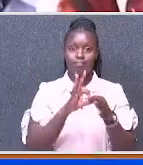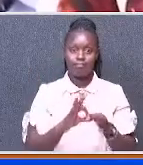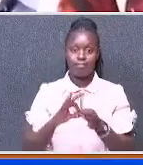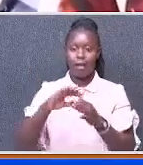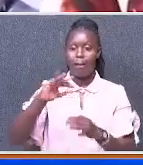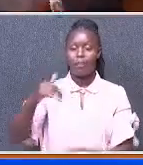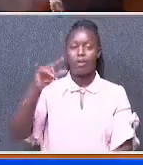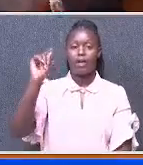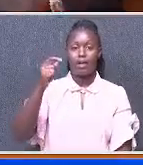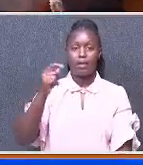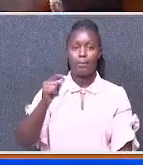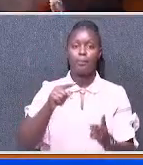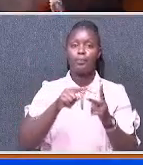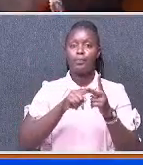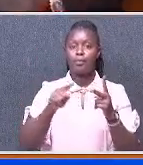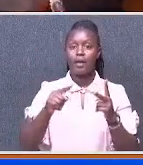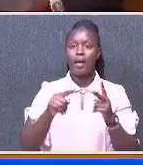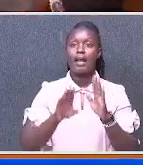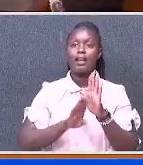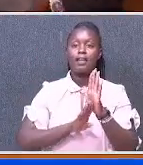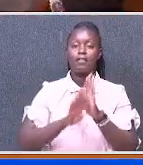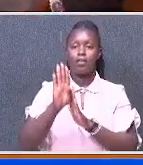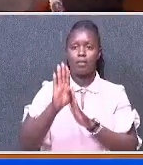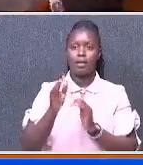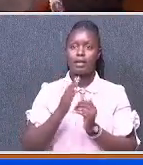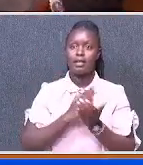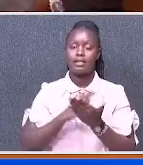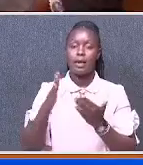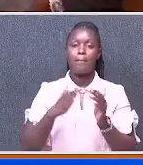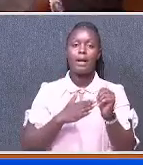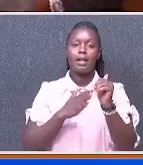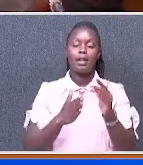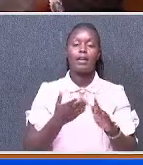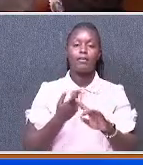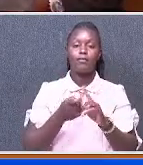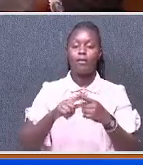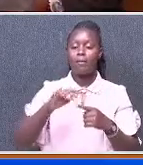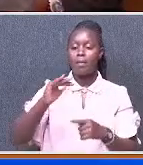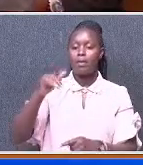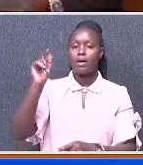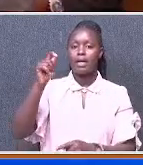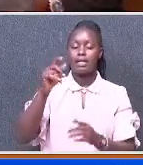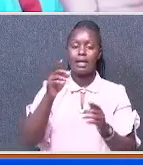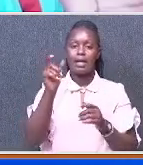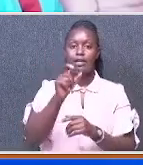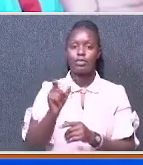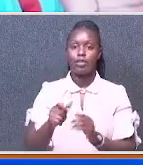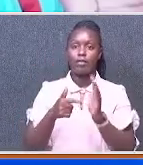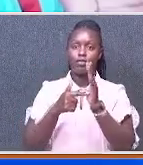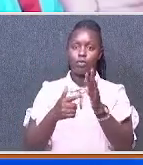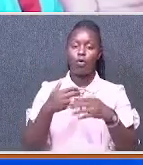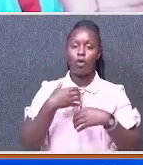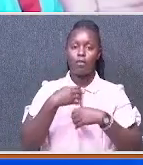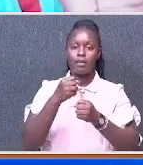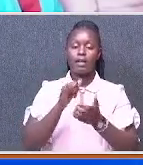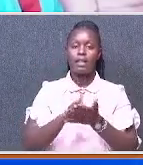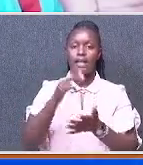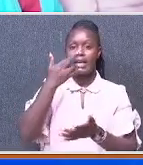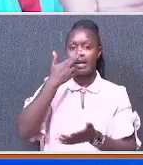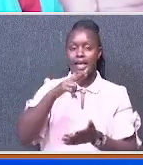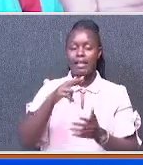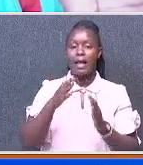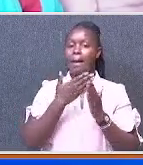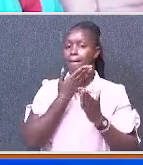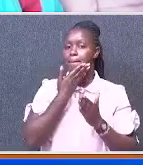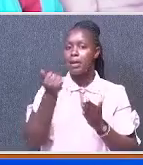maendeleo katika mlima. Already, a number of leaders drawn from the Mount Kenya region have expressed confidence that Rigathi Gachagua is better placed